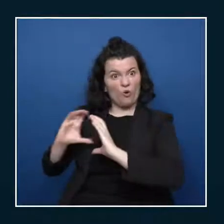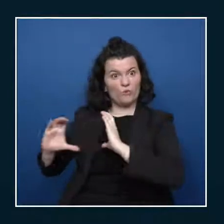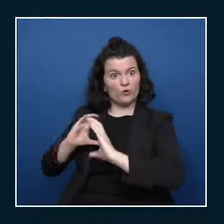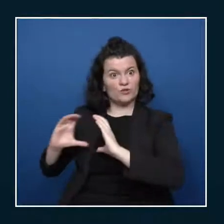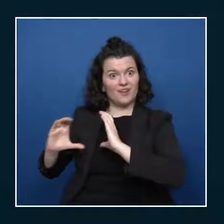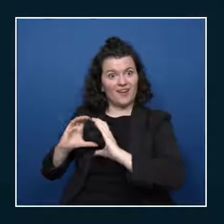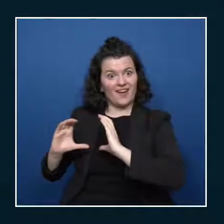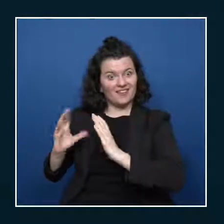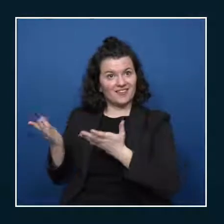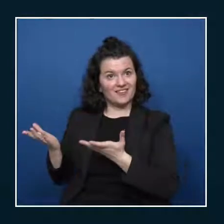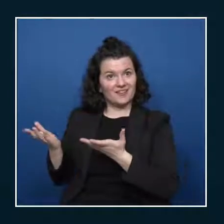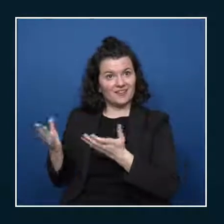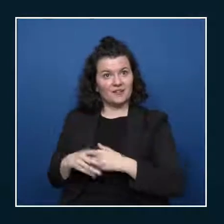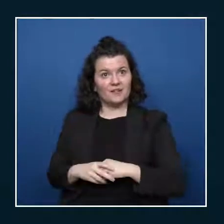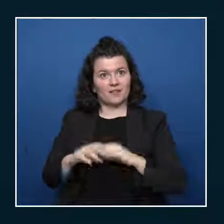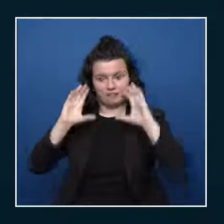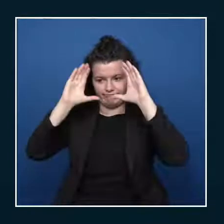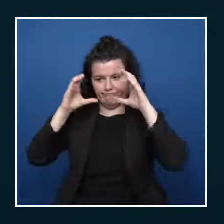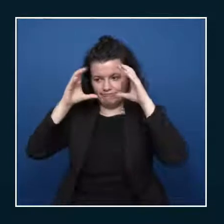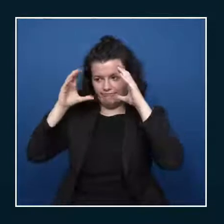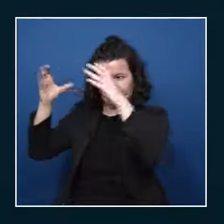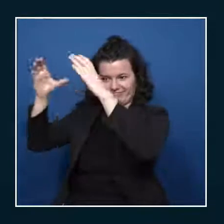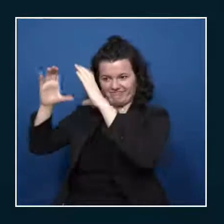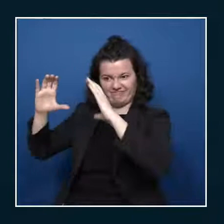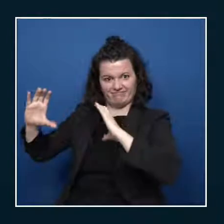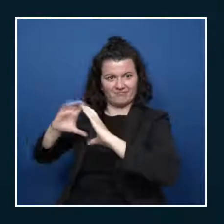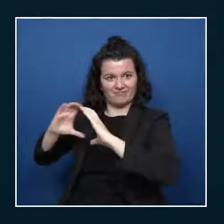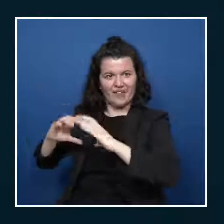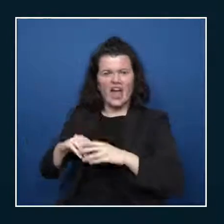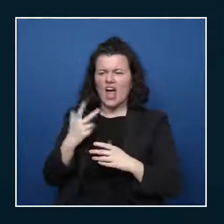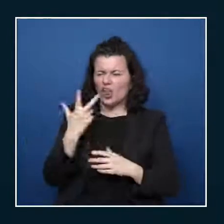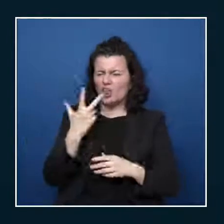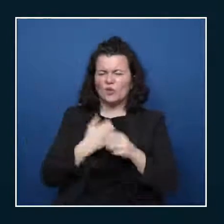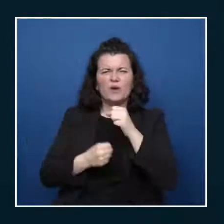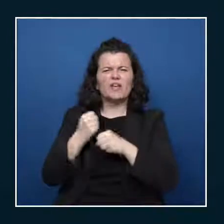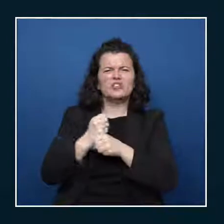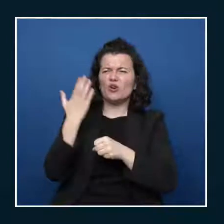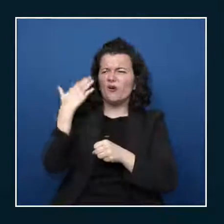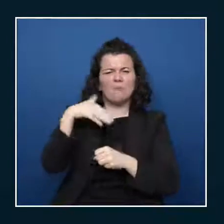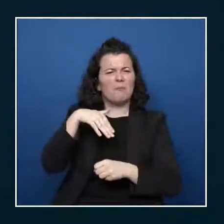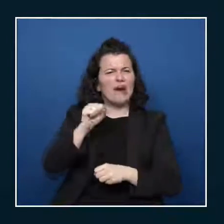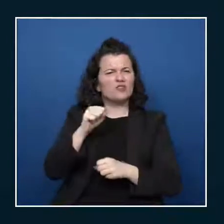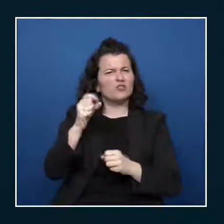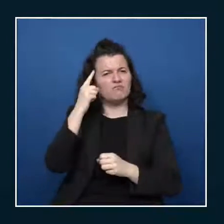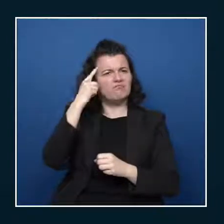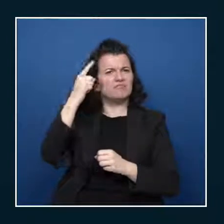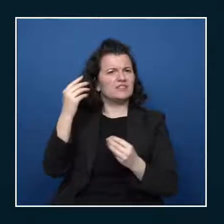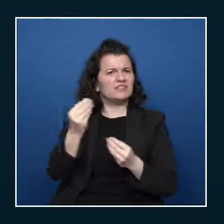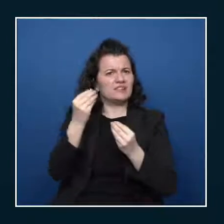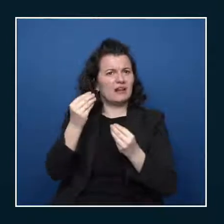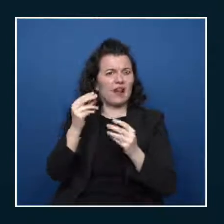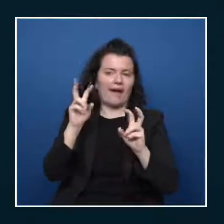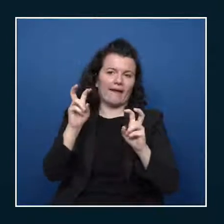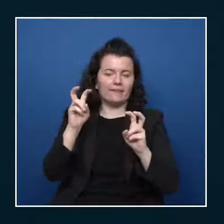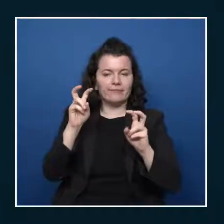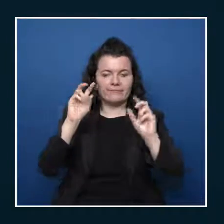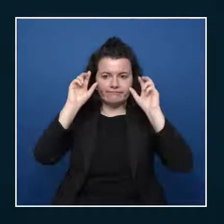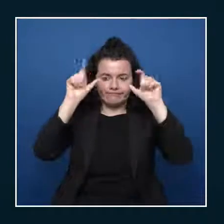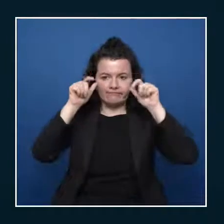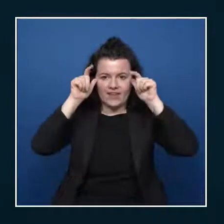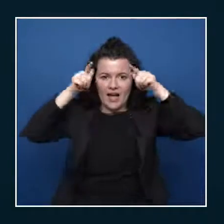was invented by Microsoft maybe 3 years ago or something, which was the idea of having many high-definition cameras that